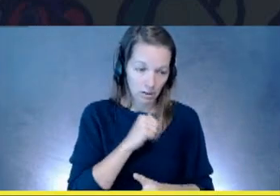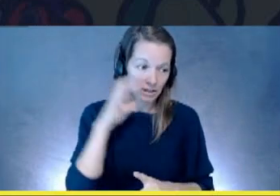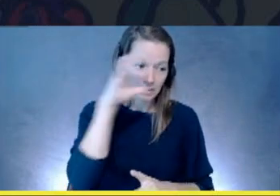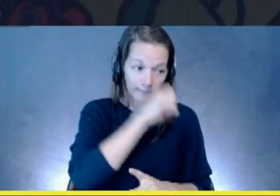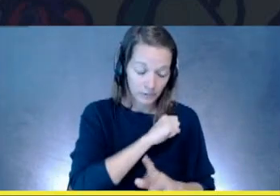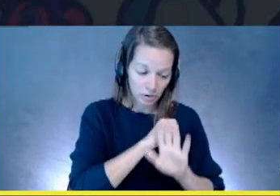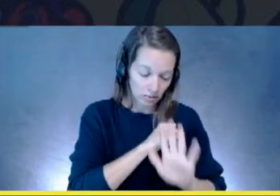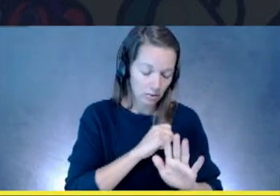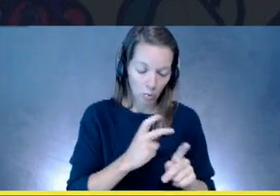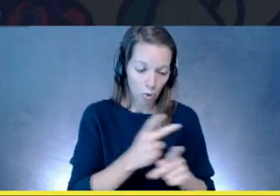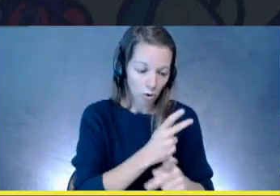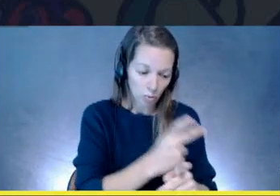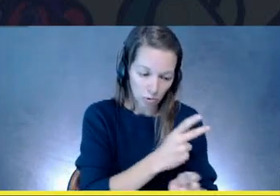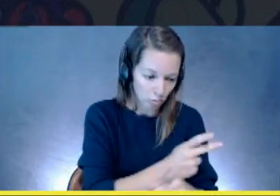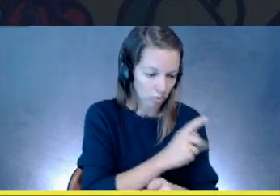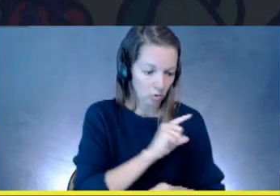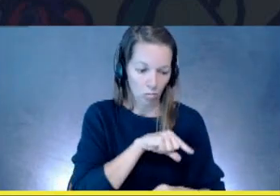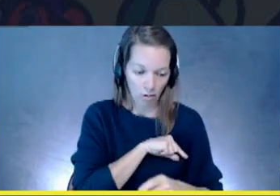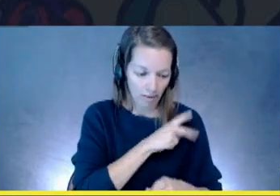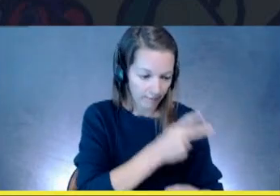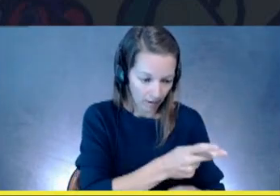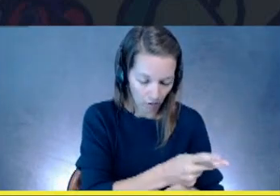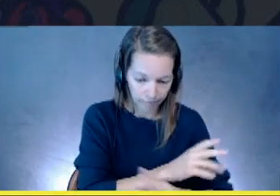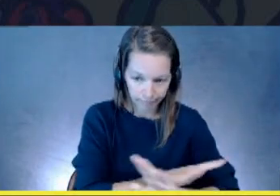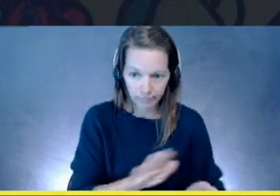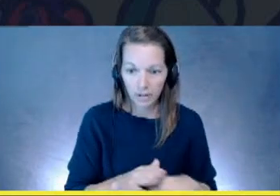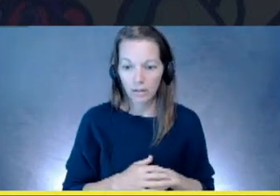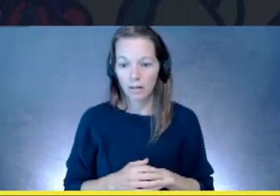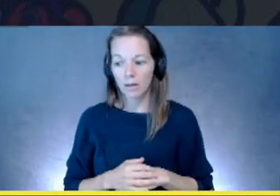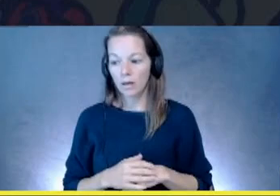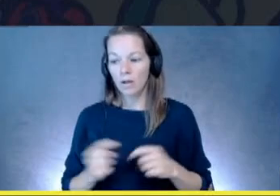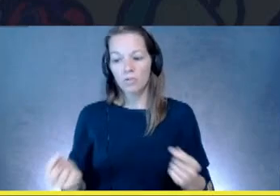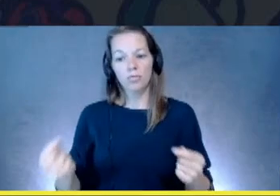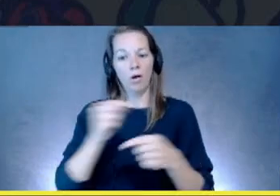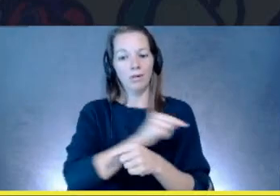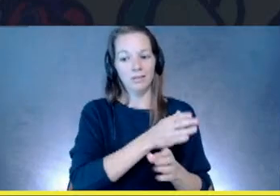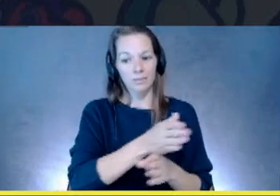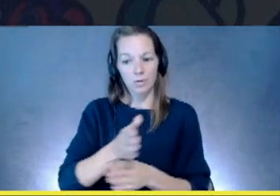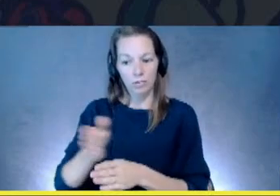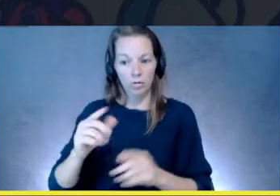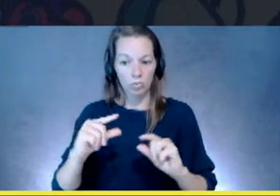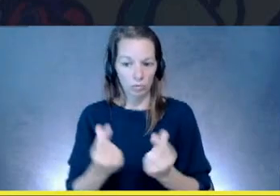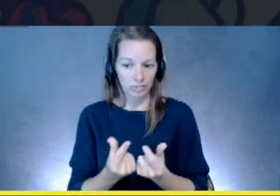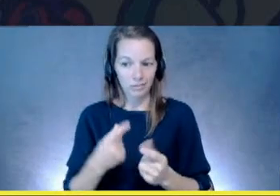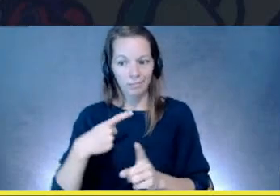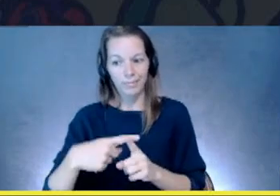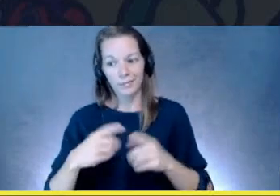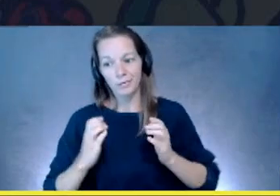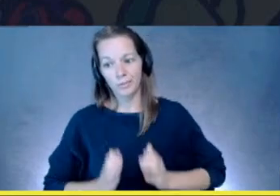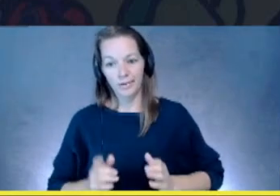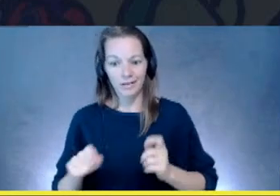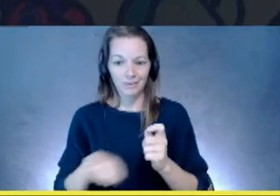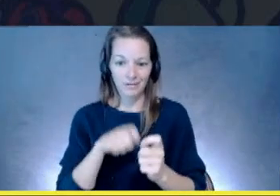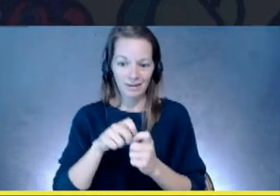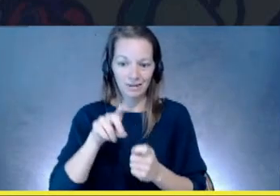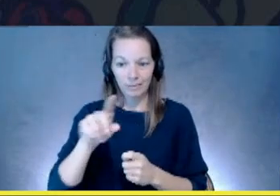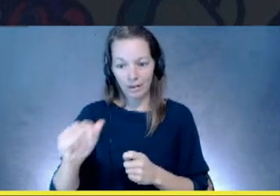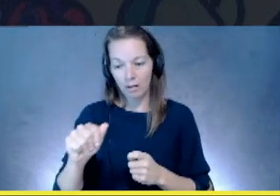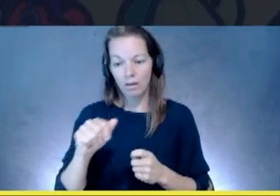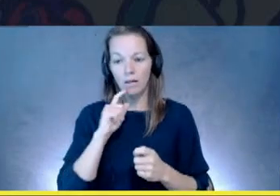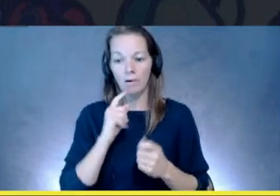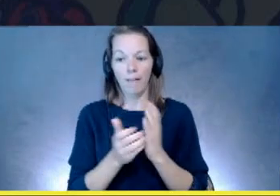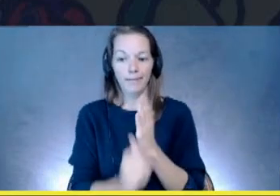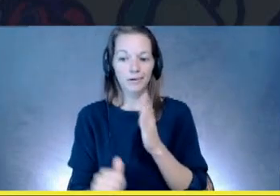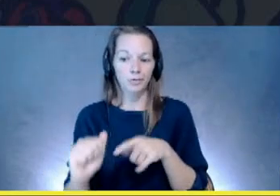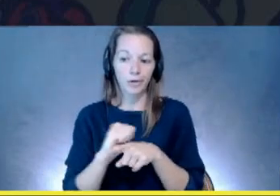worse quality of care. There are cross-disciplinary groups along with consumers that are specifying disability competency training